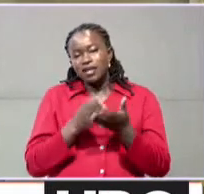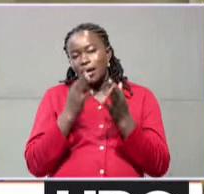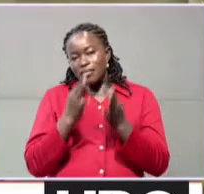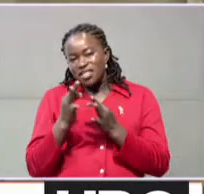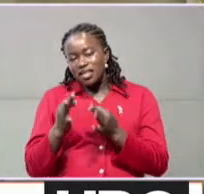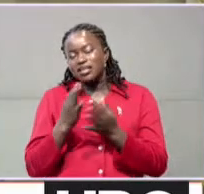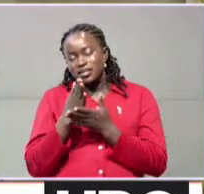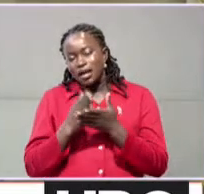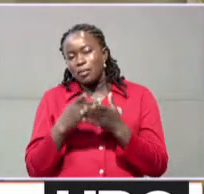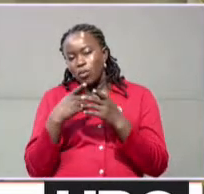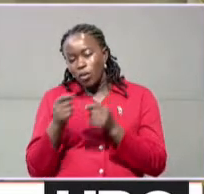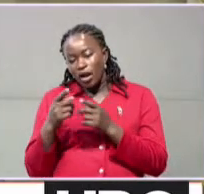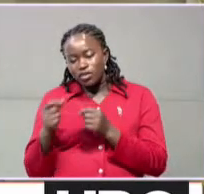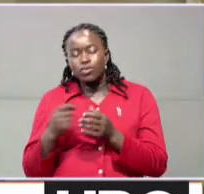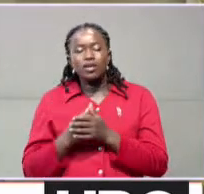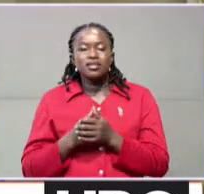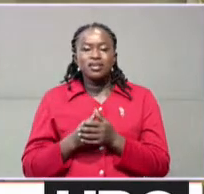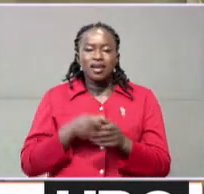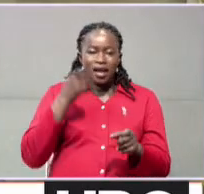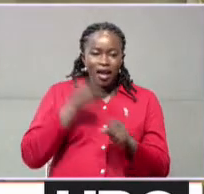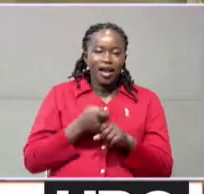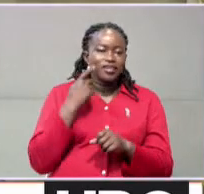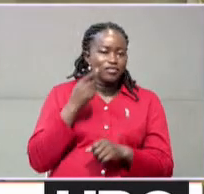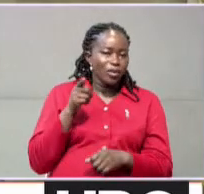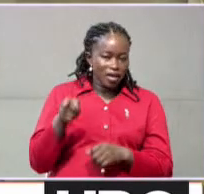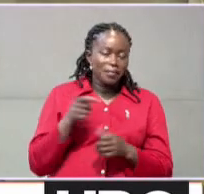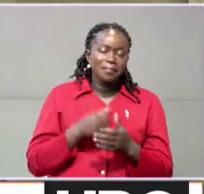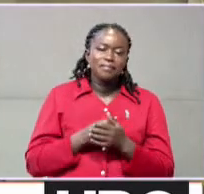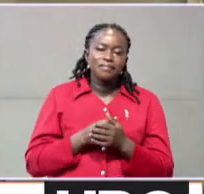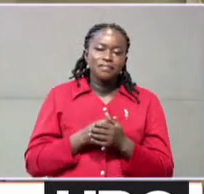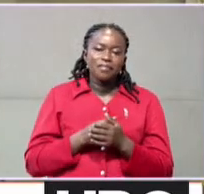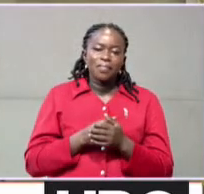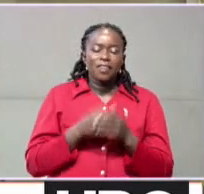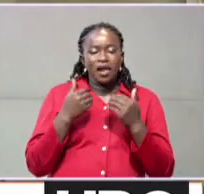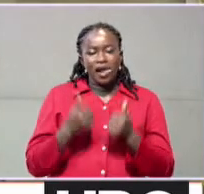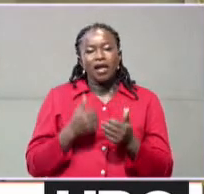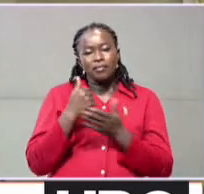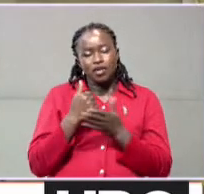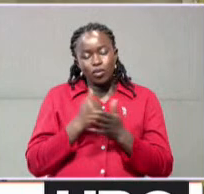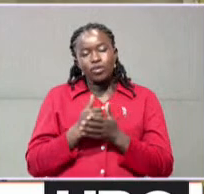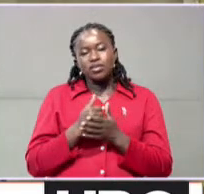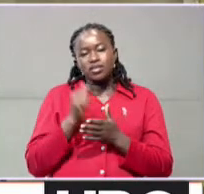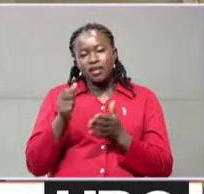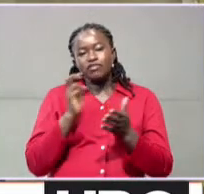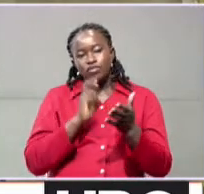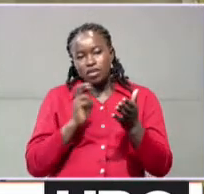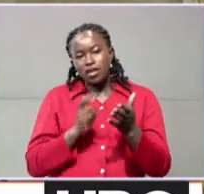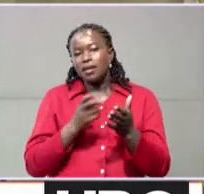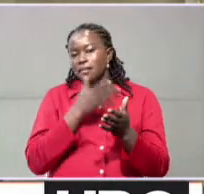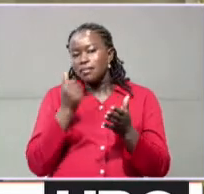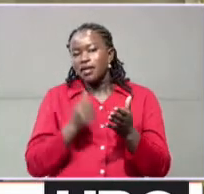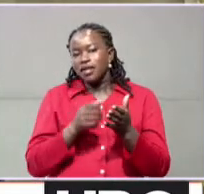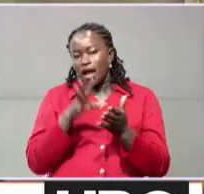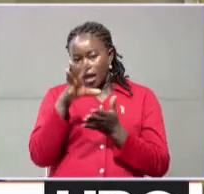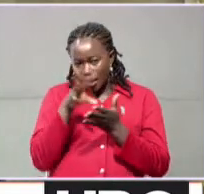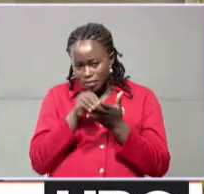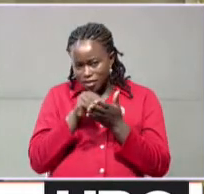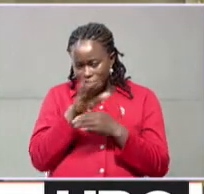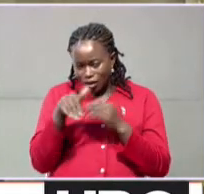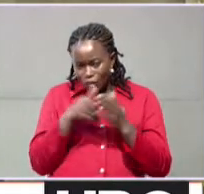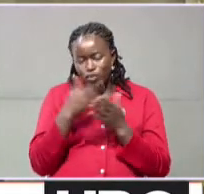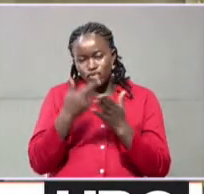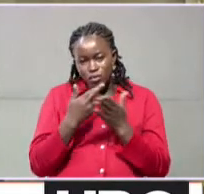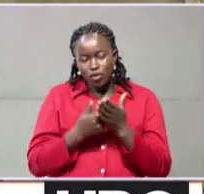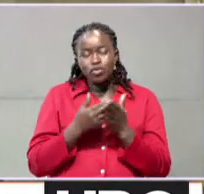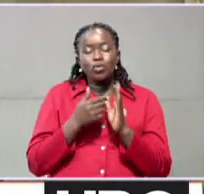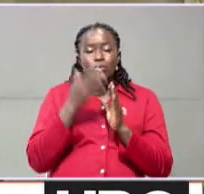of the words which were difficult for him so since he has read verbatim just capture the whole report because like on